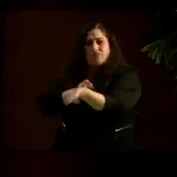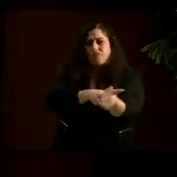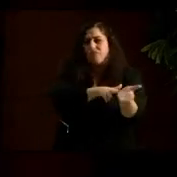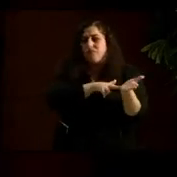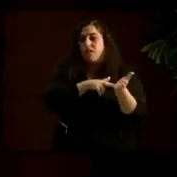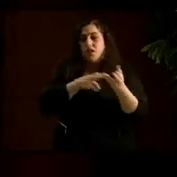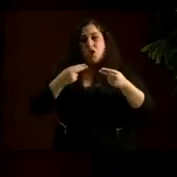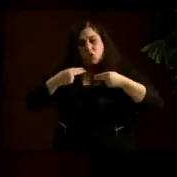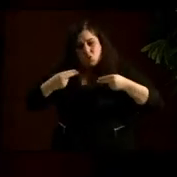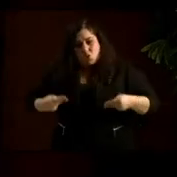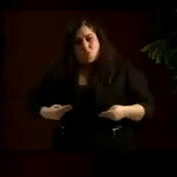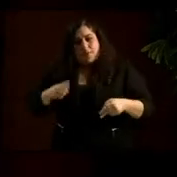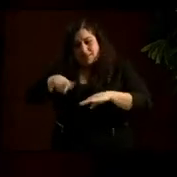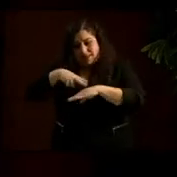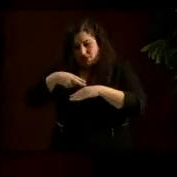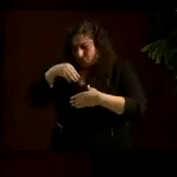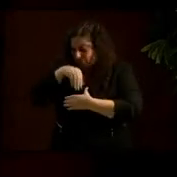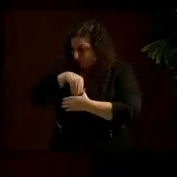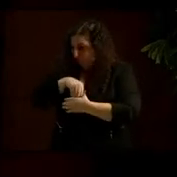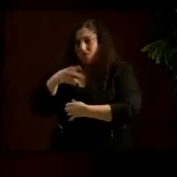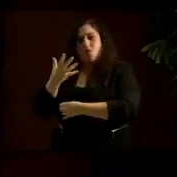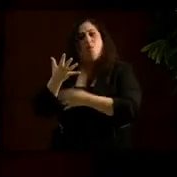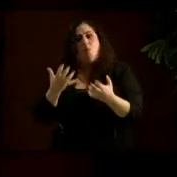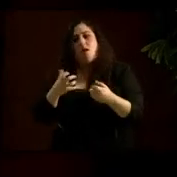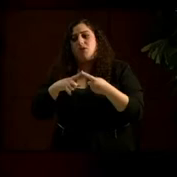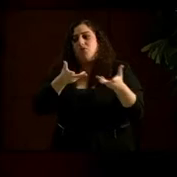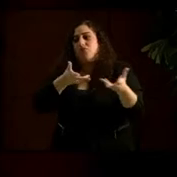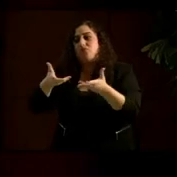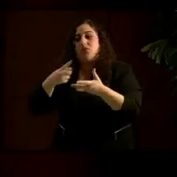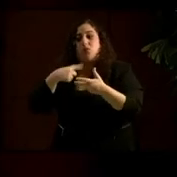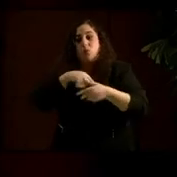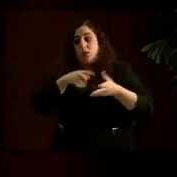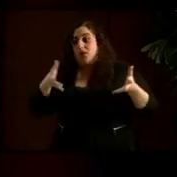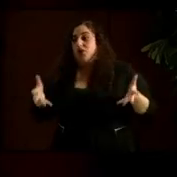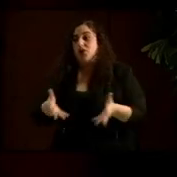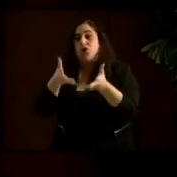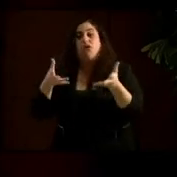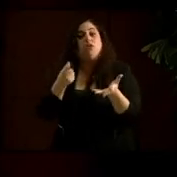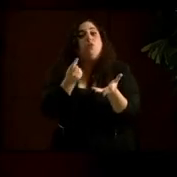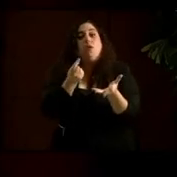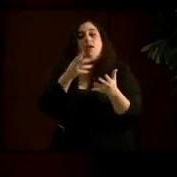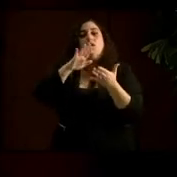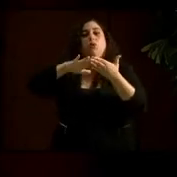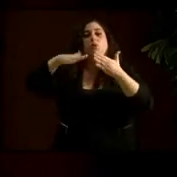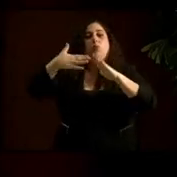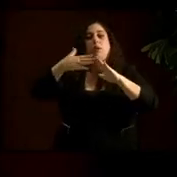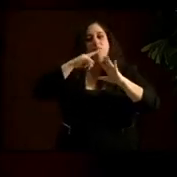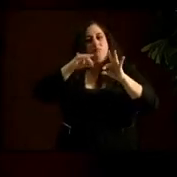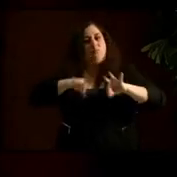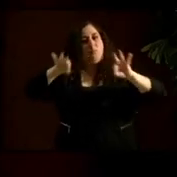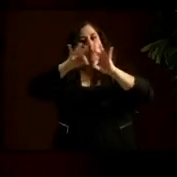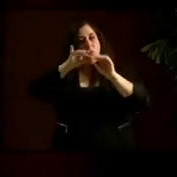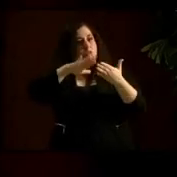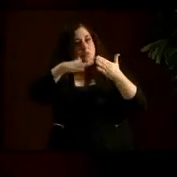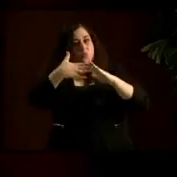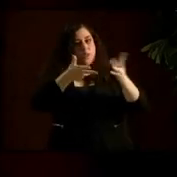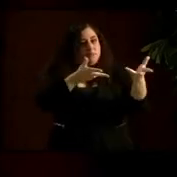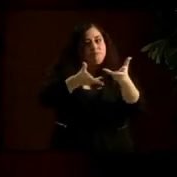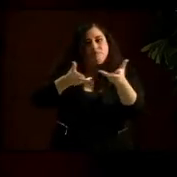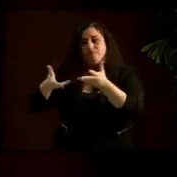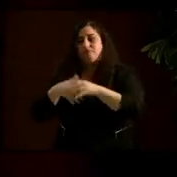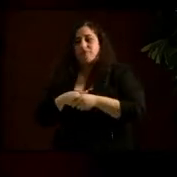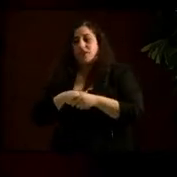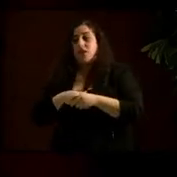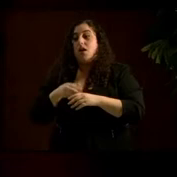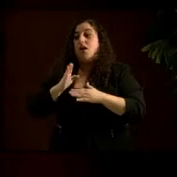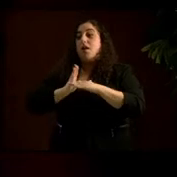and foster community in others. If we had any doubt about that before the pandemic, we have no doubt about it now. A